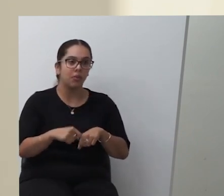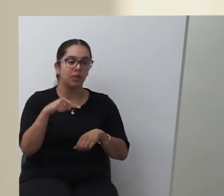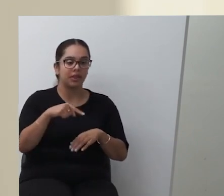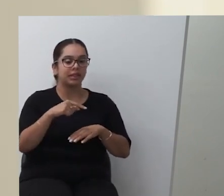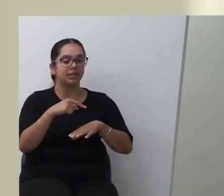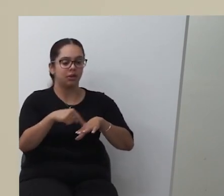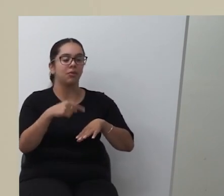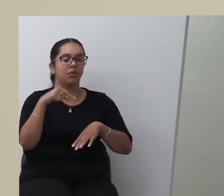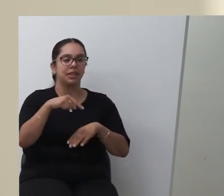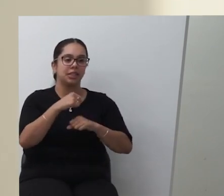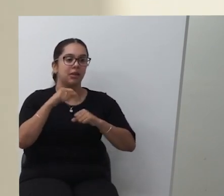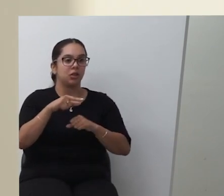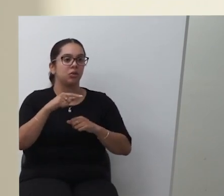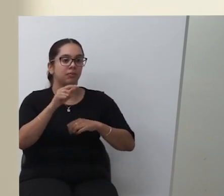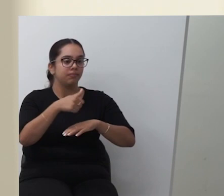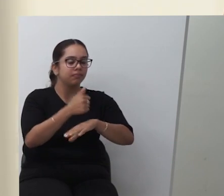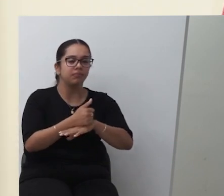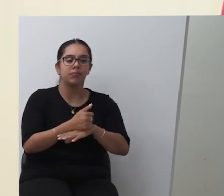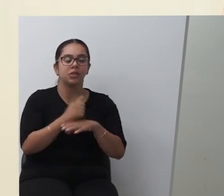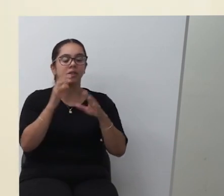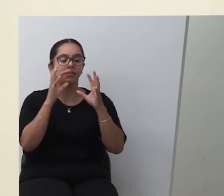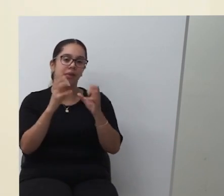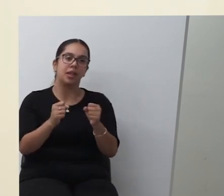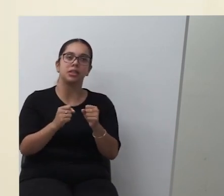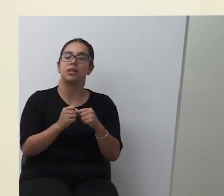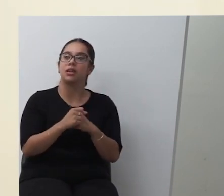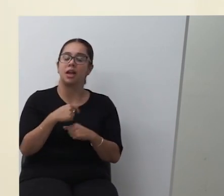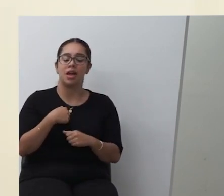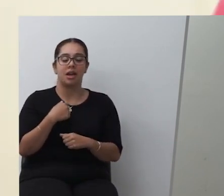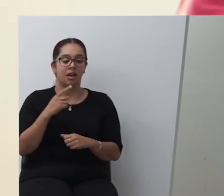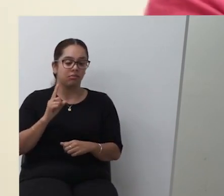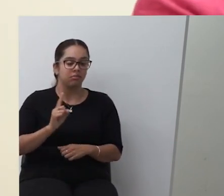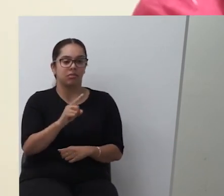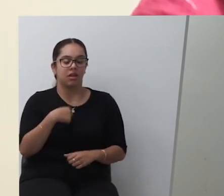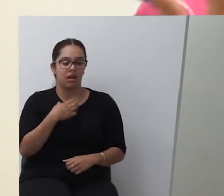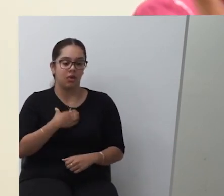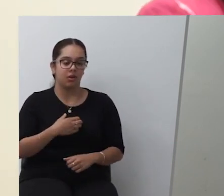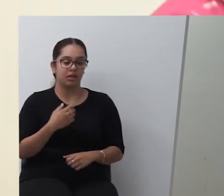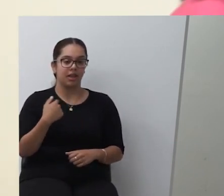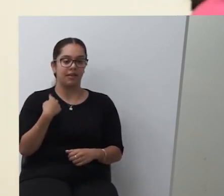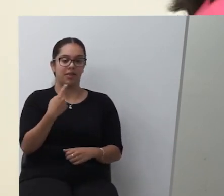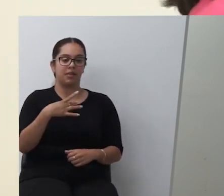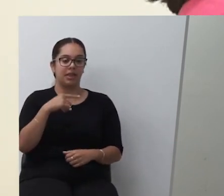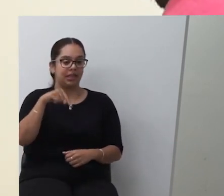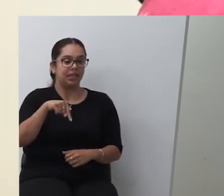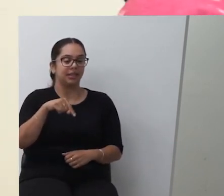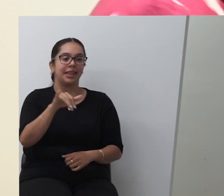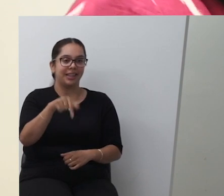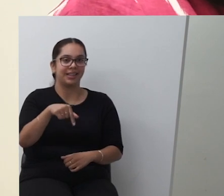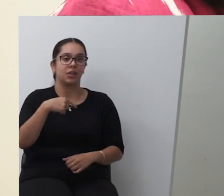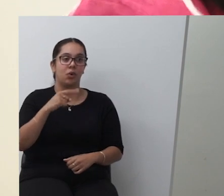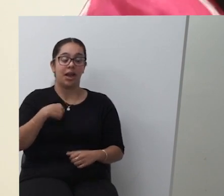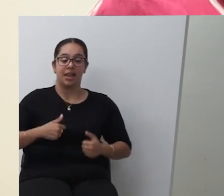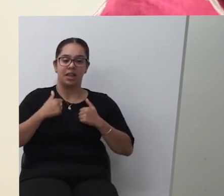all have created. It's amazing. It's remarkable. I walked in here and I was like, oh, I wish there was something like this where I live in DC,